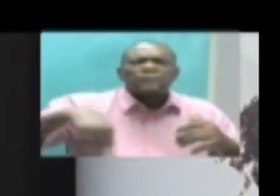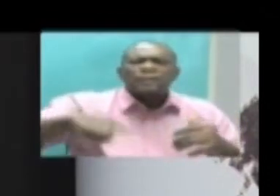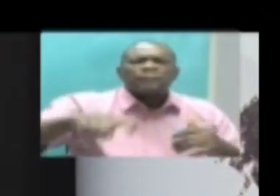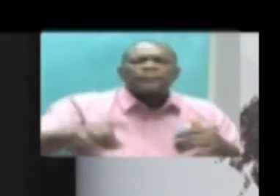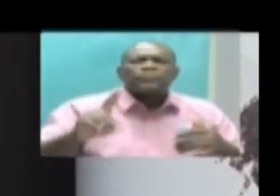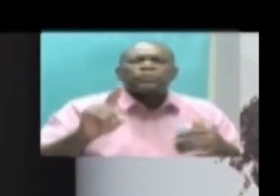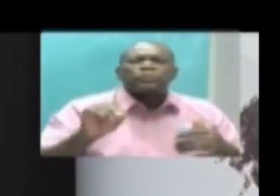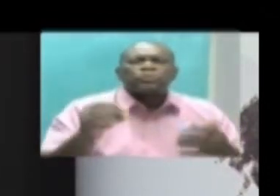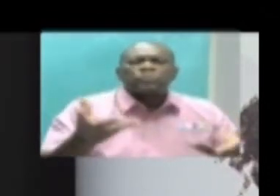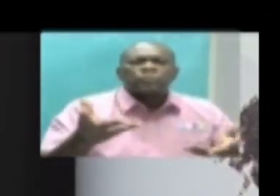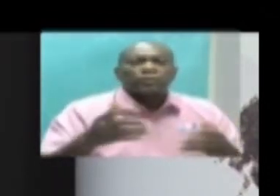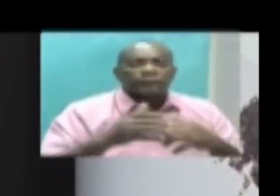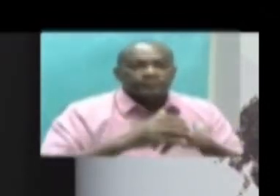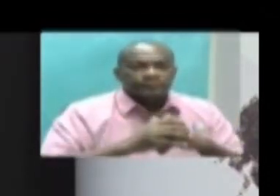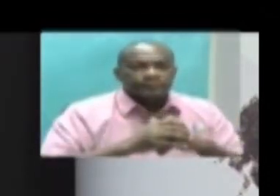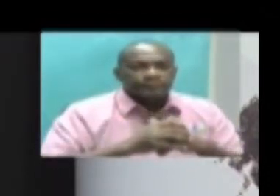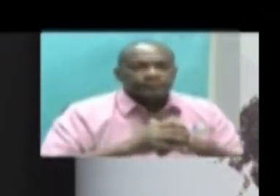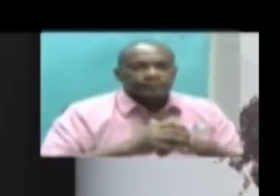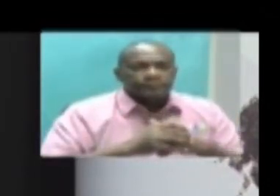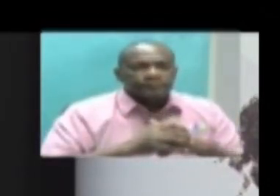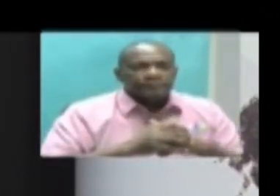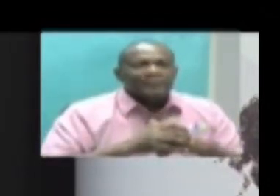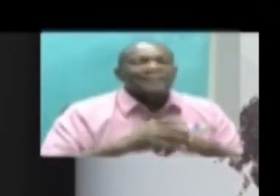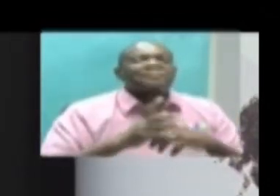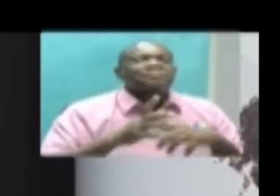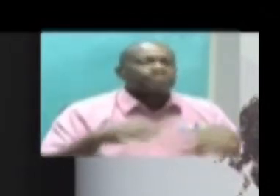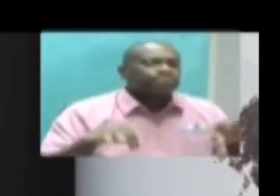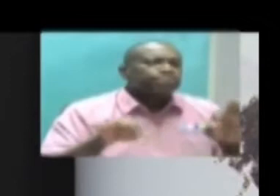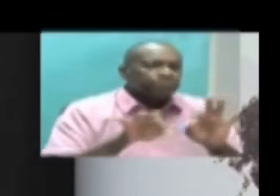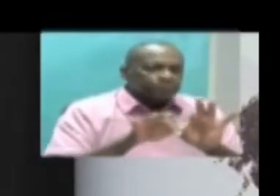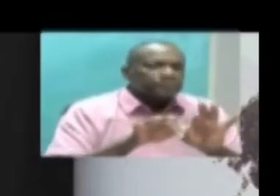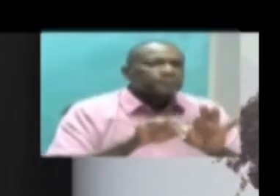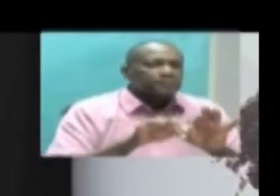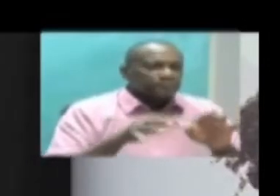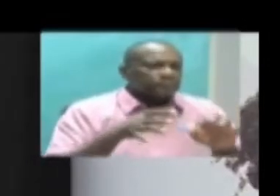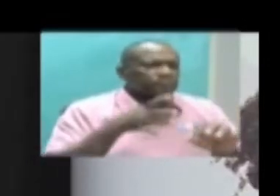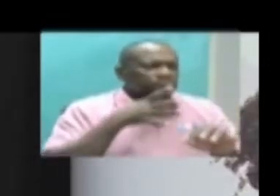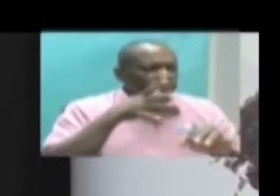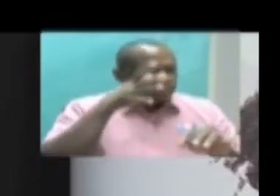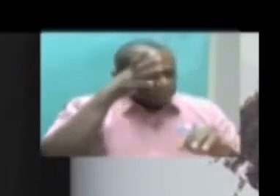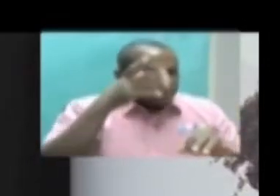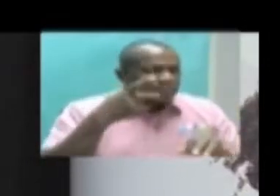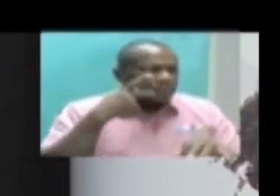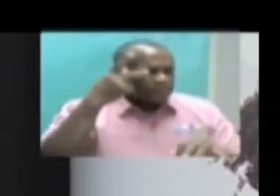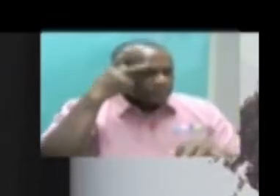to move from the good and the bad. It's a good child and it's a bad child. Children are children.